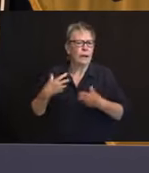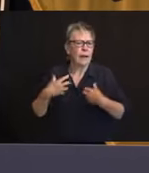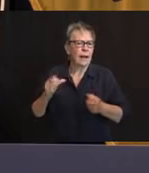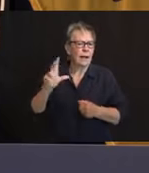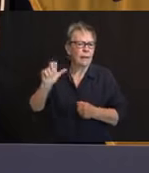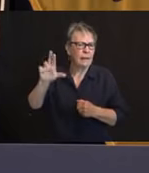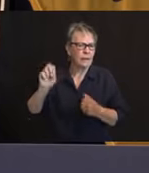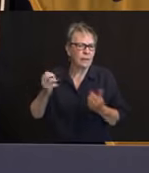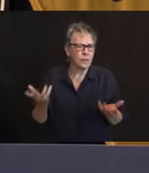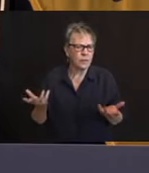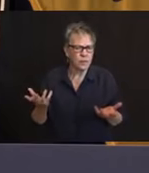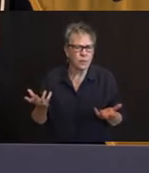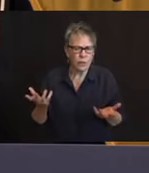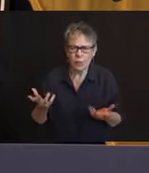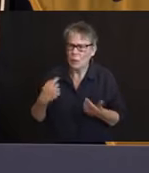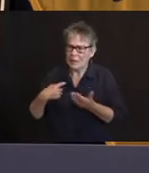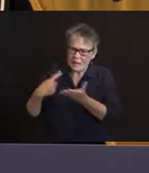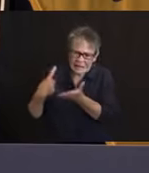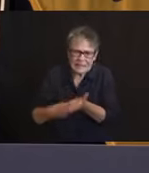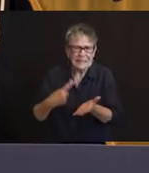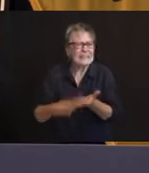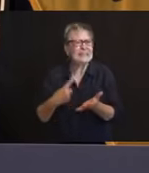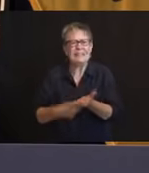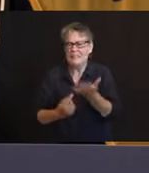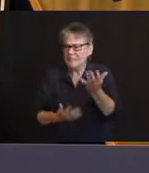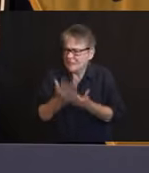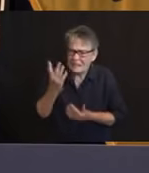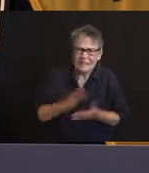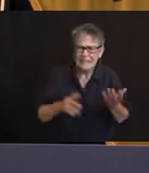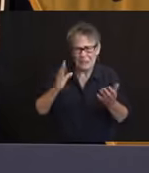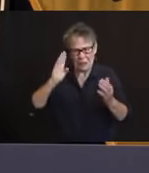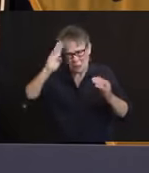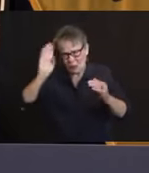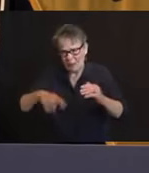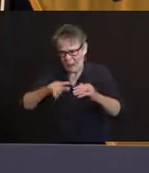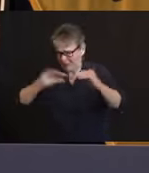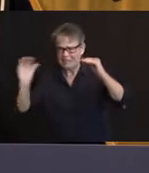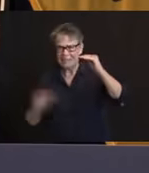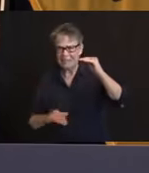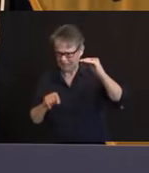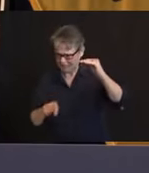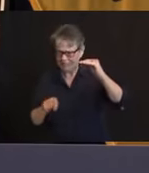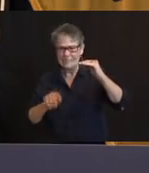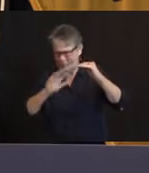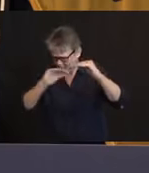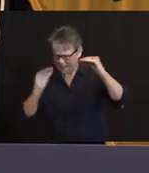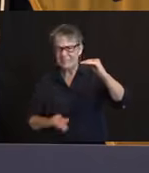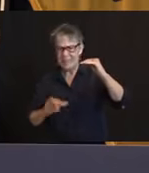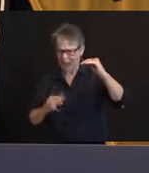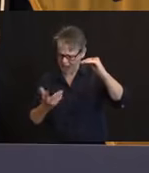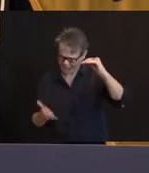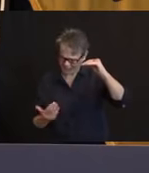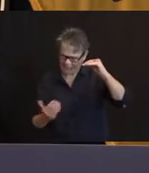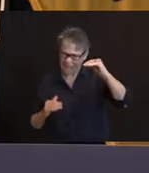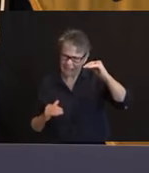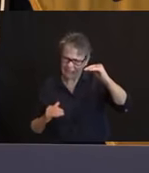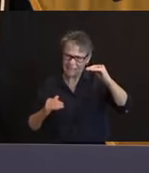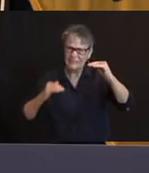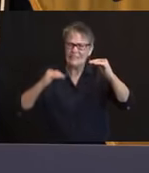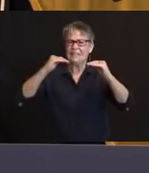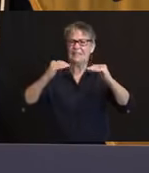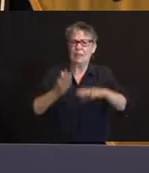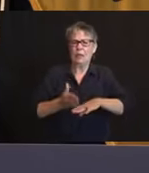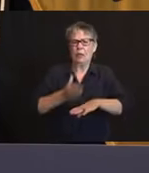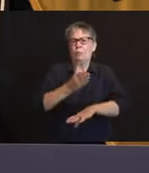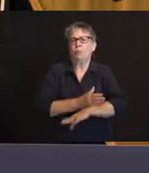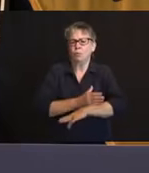inequities in the access to health care, which we have been committed to from day one. But again, I